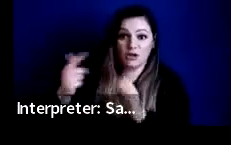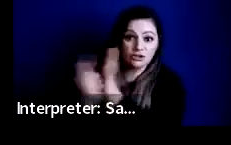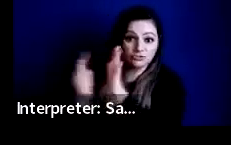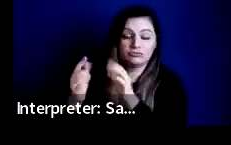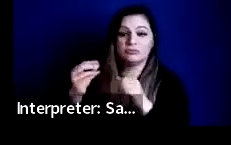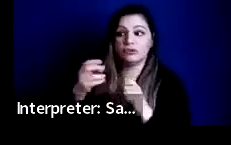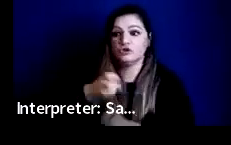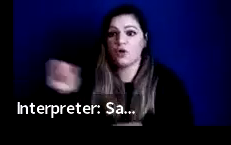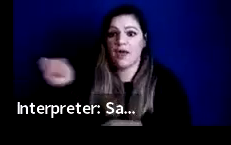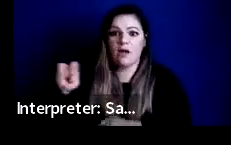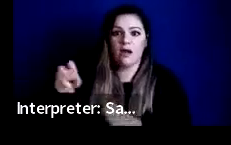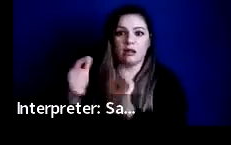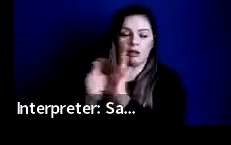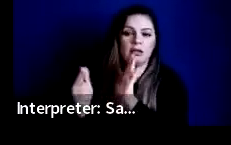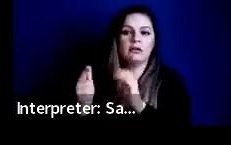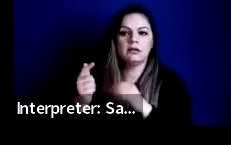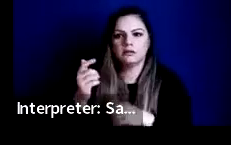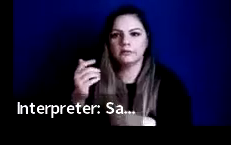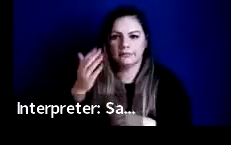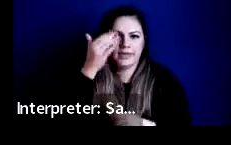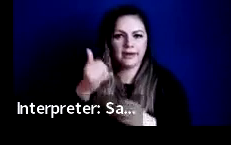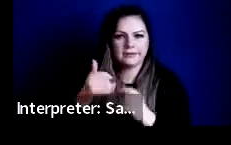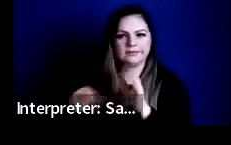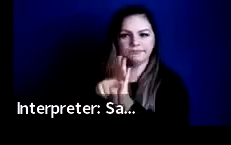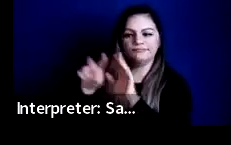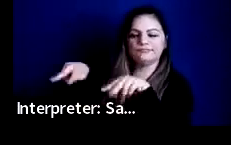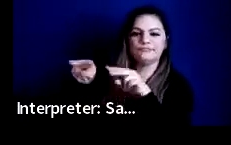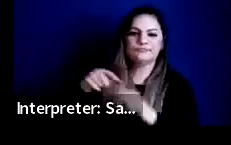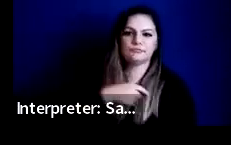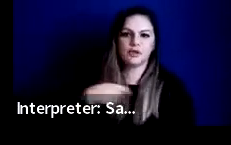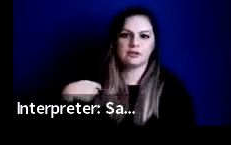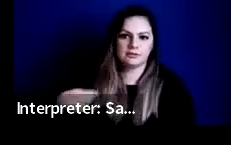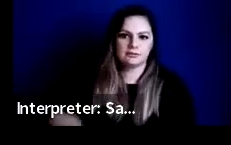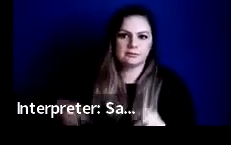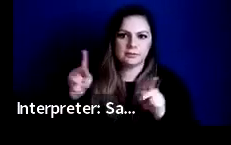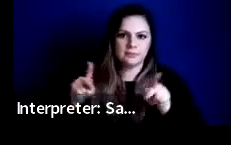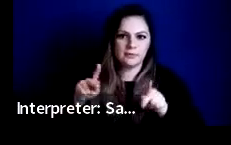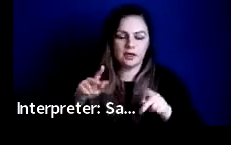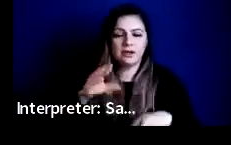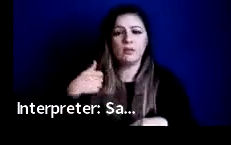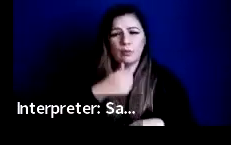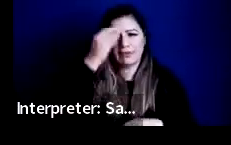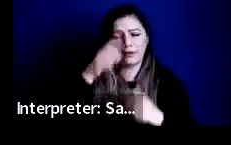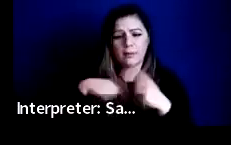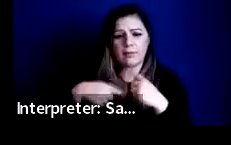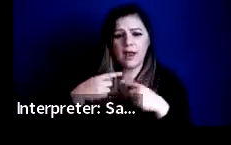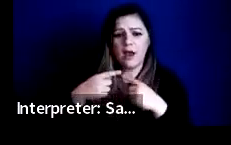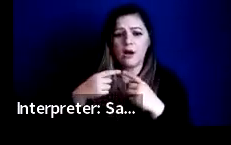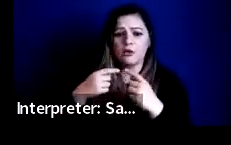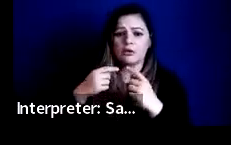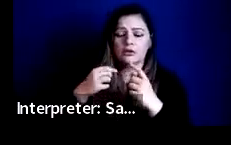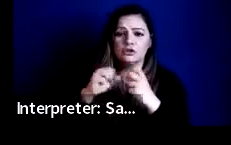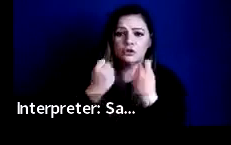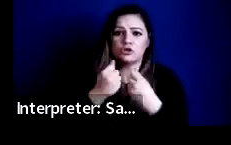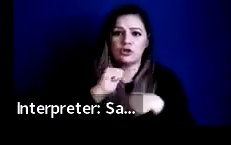like stigmatizing. And then here we're thinking of social determinants of health. So I've already described two